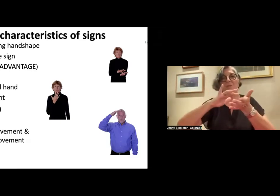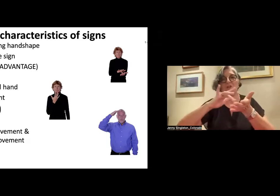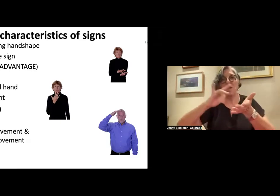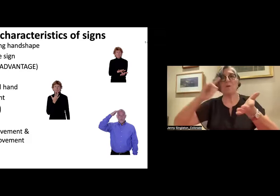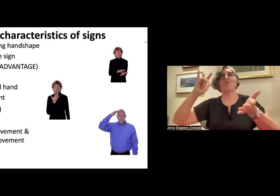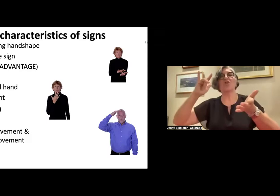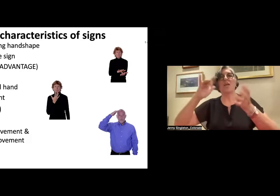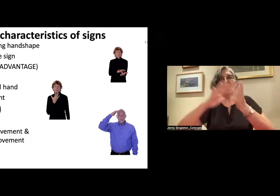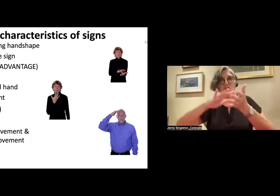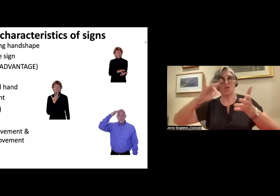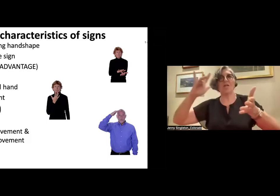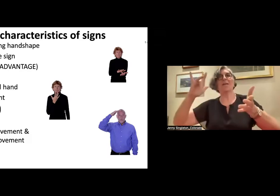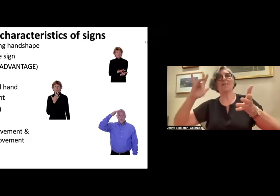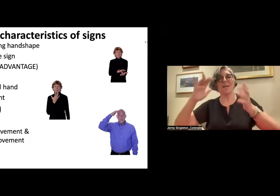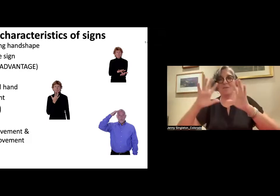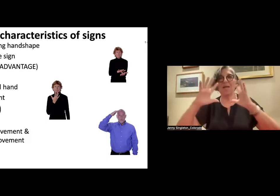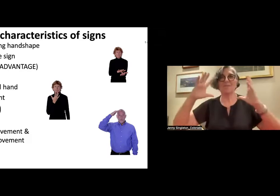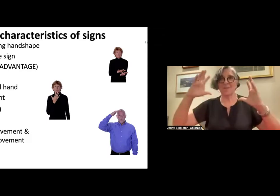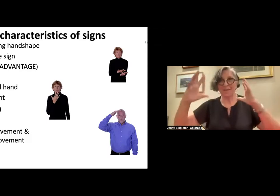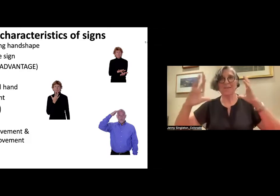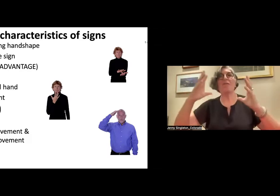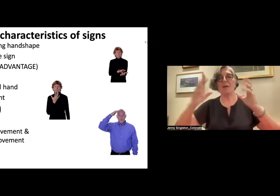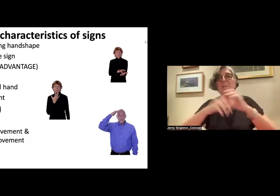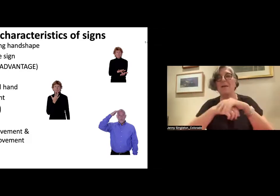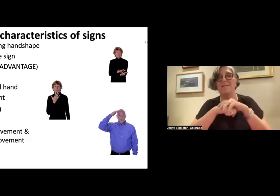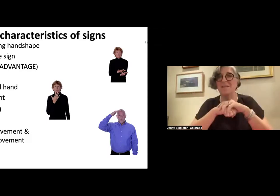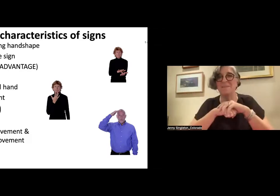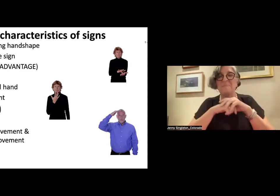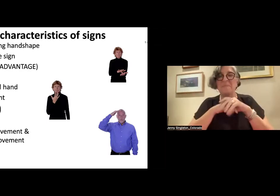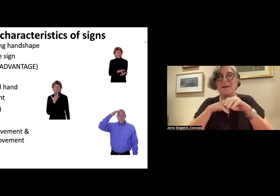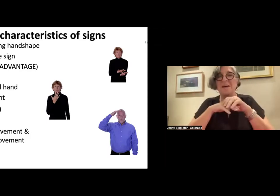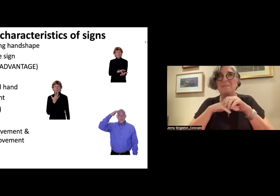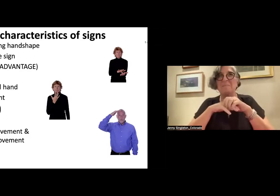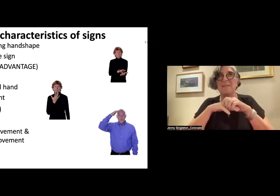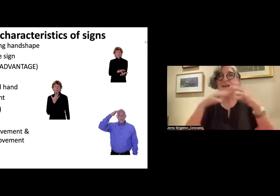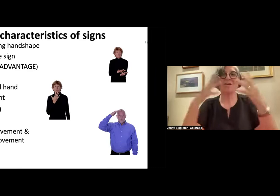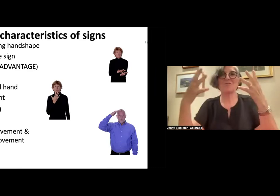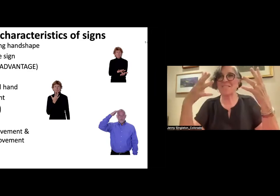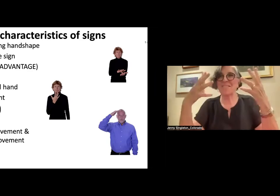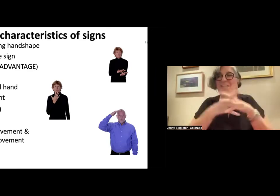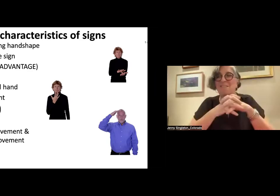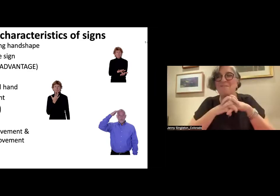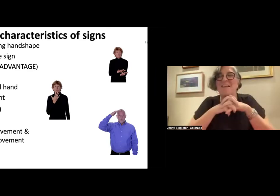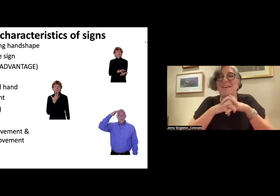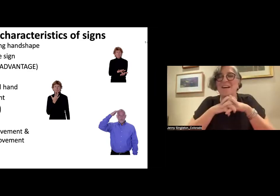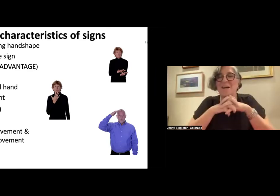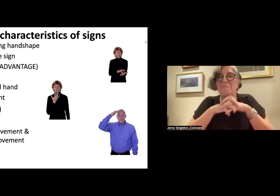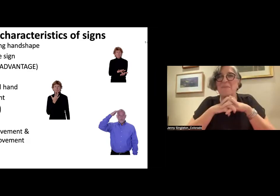a shape can change during a sign, we have to think about the characteristics